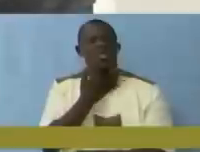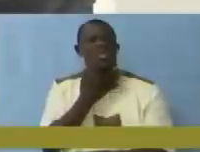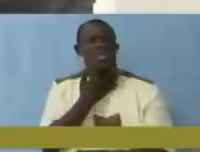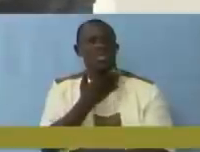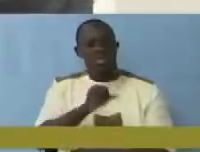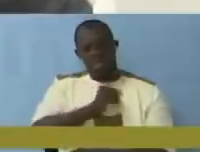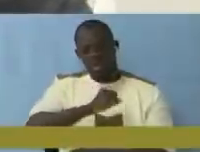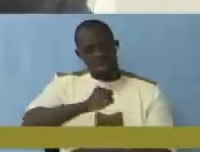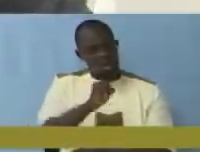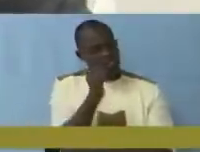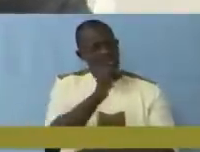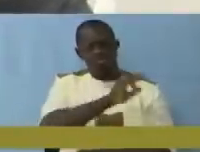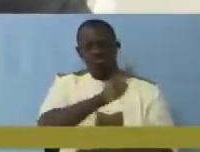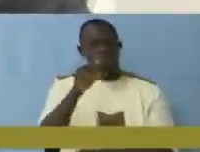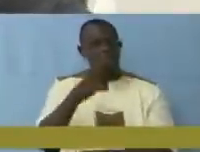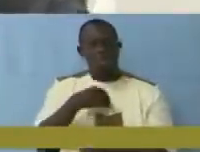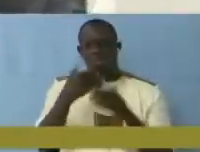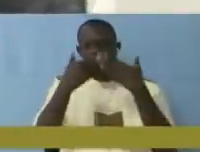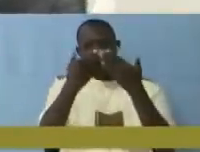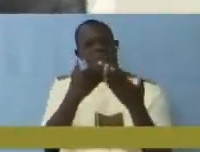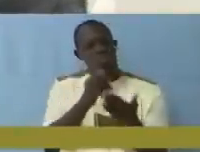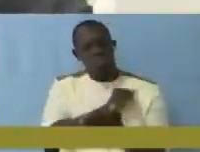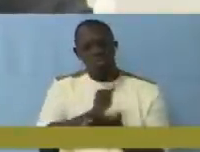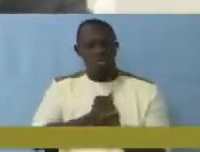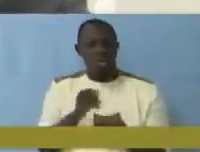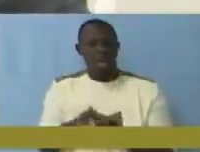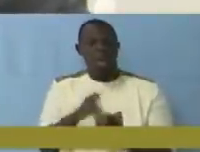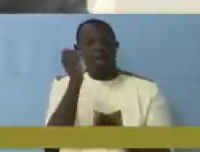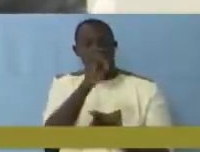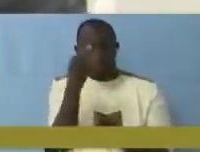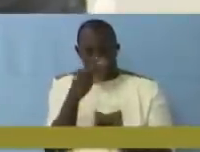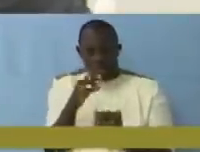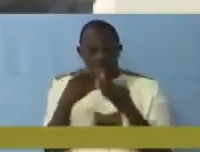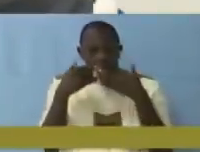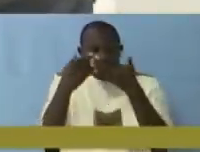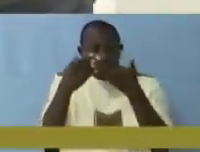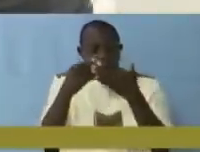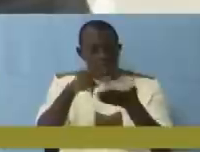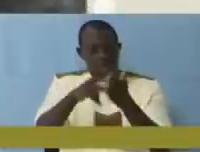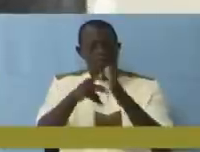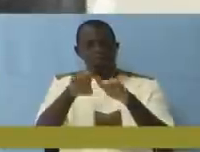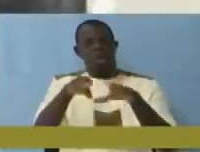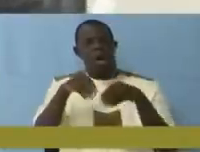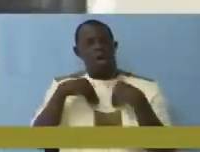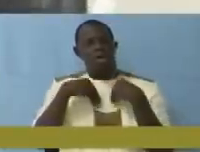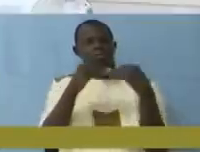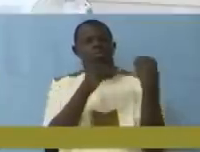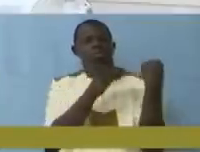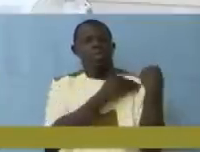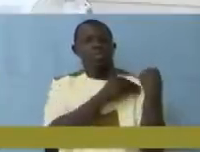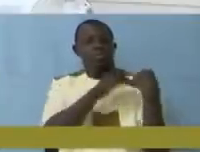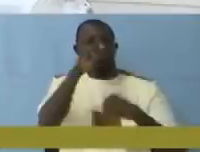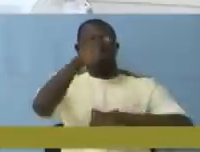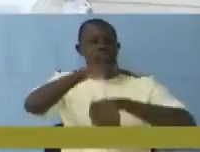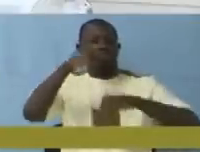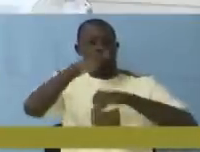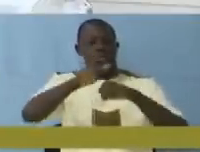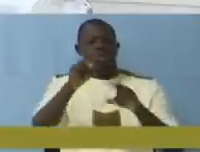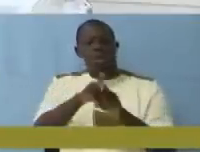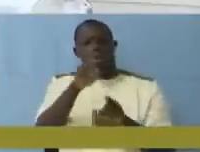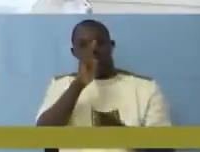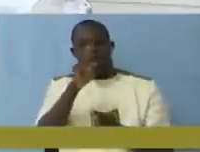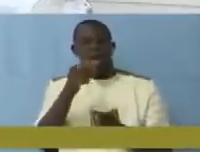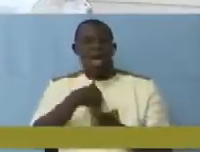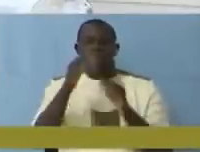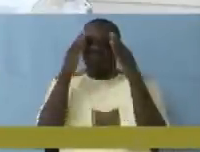by telling us he would accept responsibility for these tortures, which he did not want to do. That is precisely the game you are playing. Oh, I